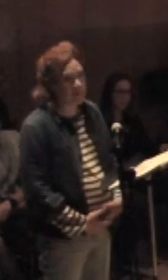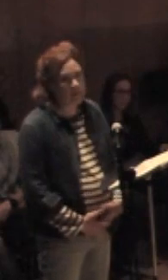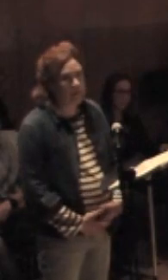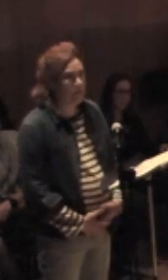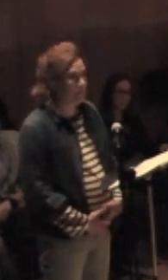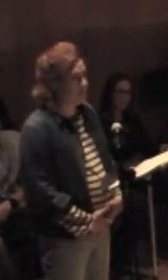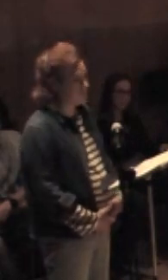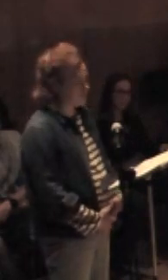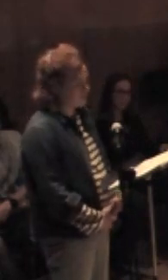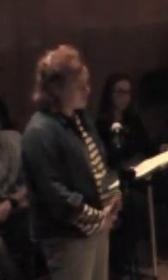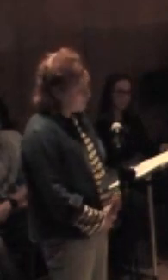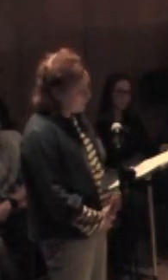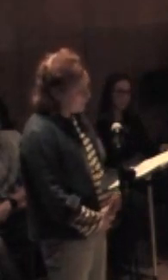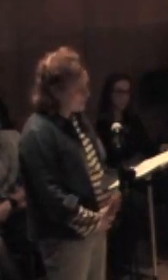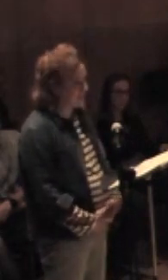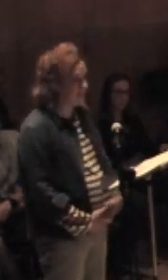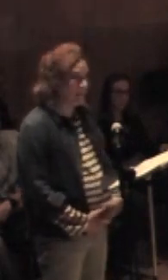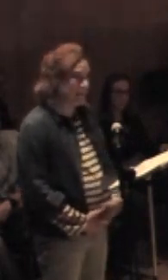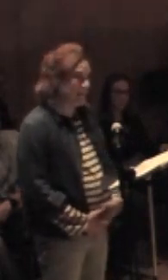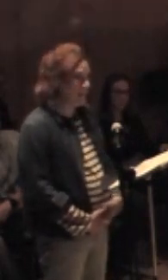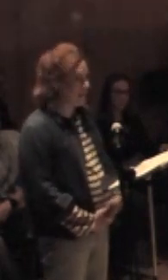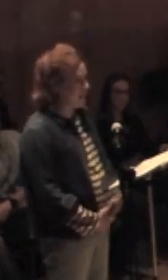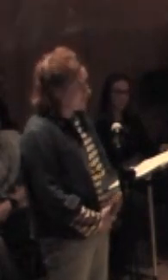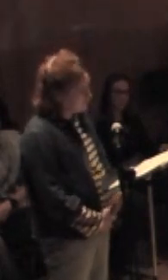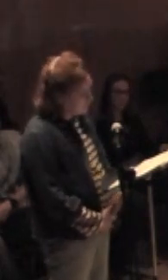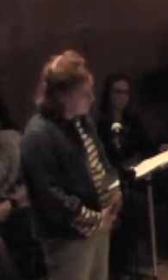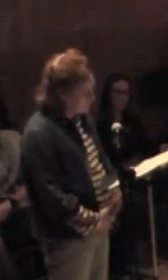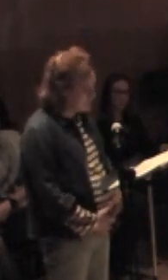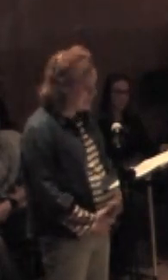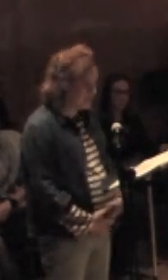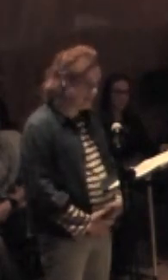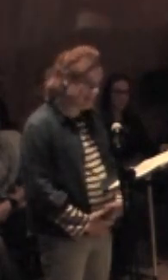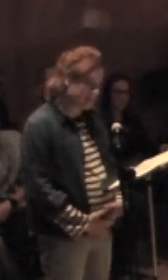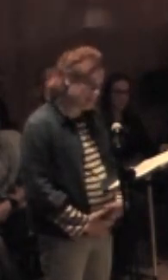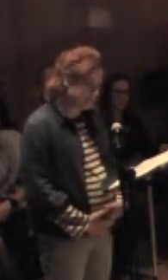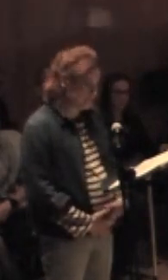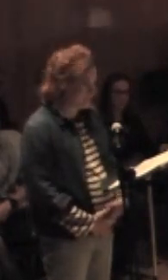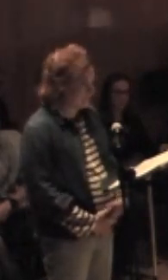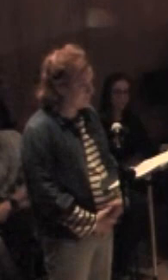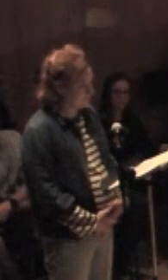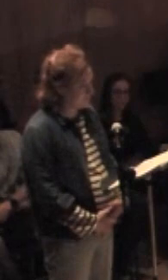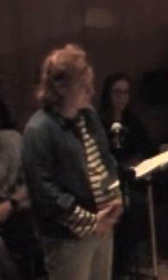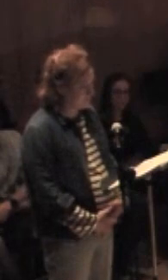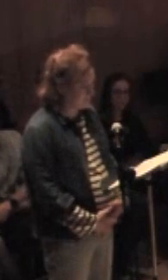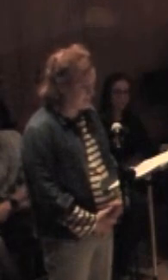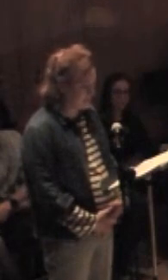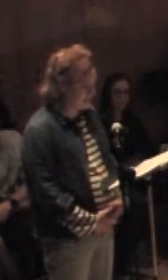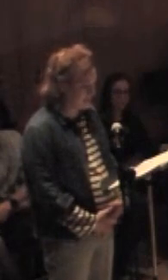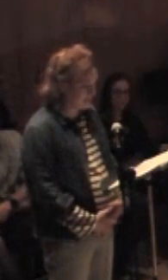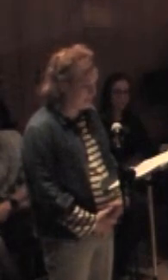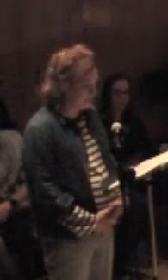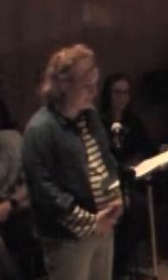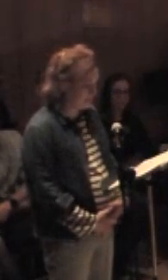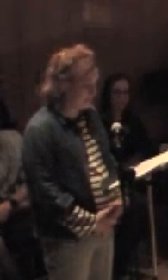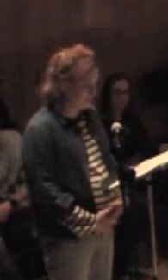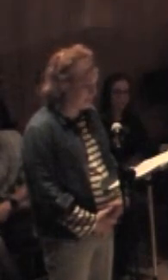know but since we're stupid and not careful then